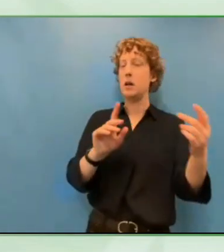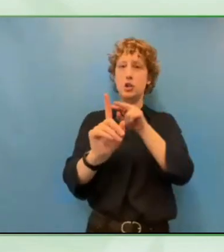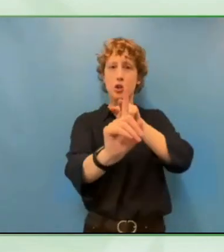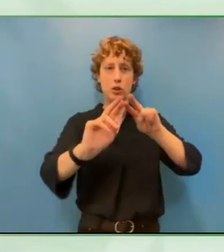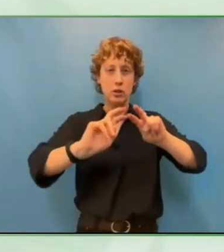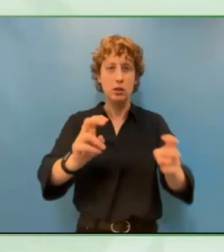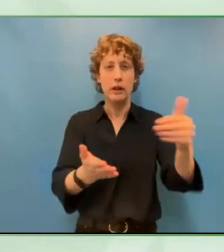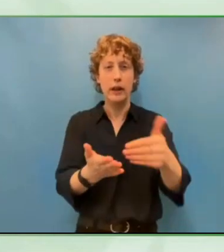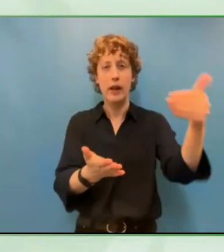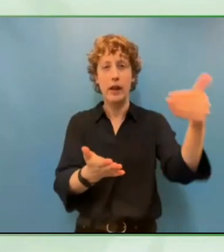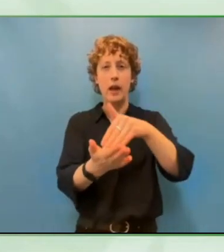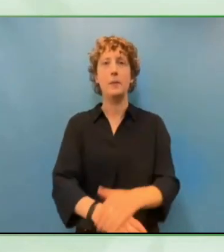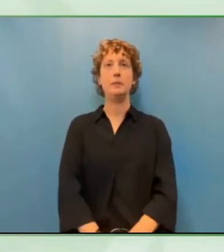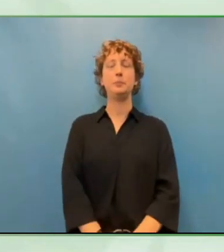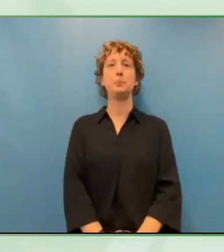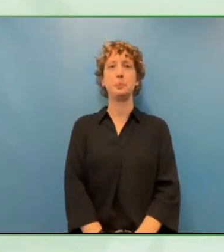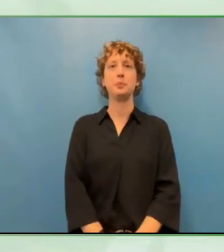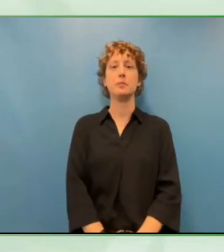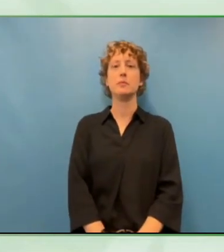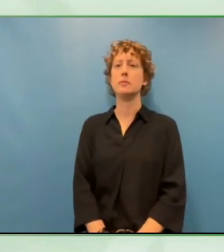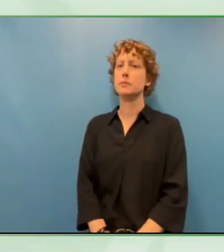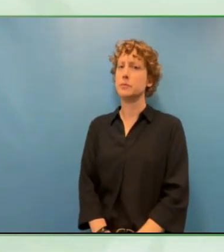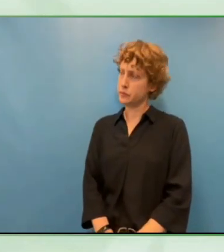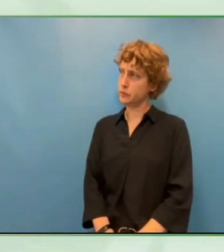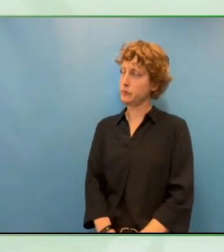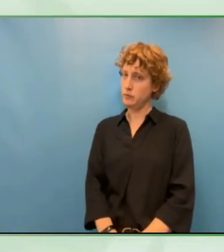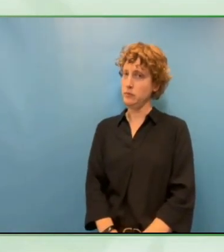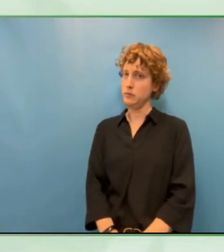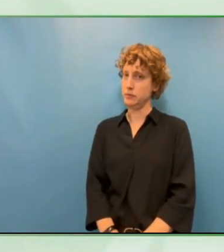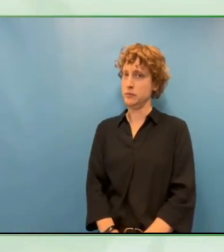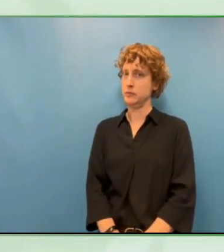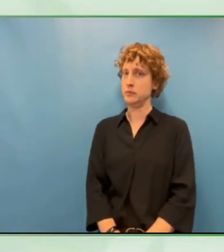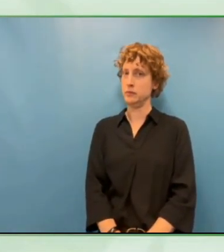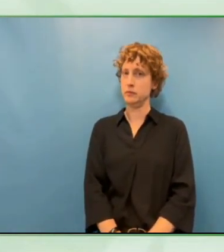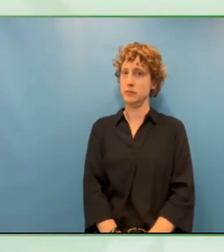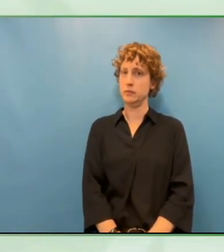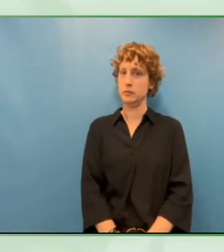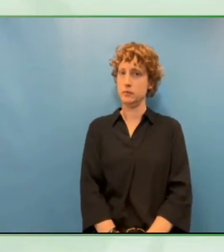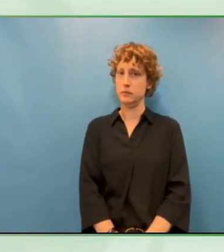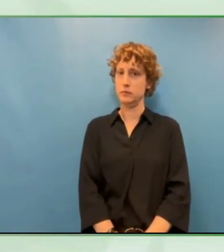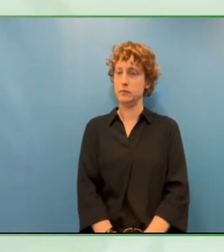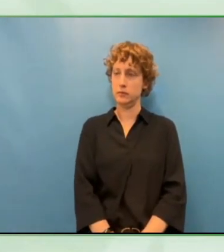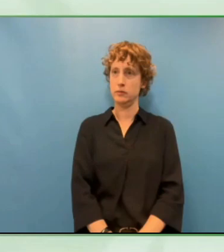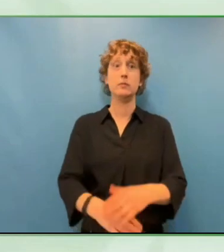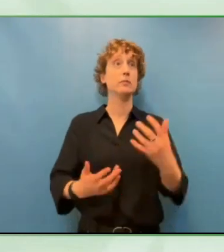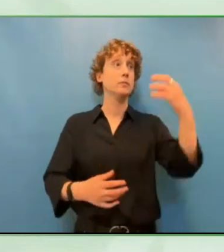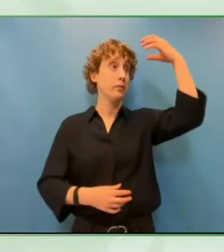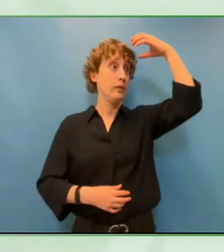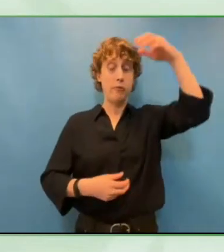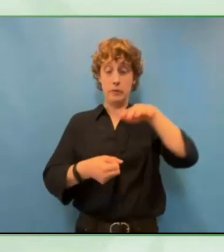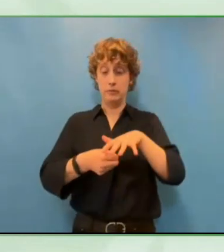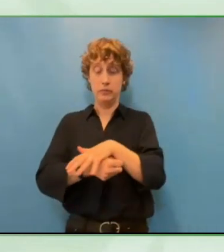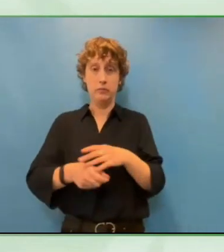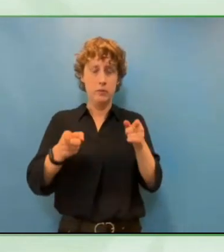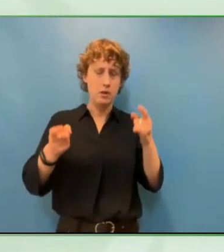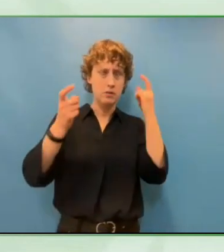especially thinking about why should disability inclusion be in scope of municipalities and governments to make